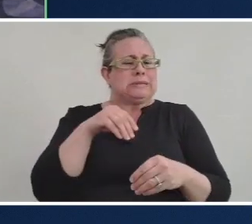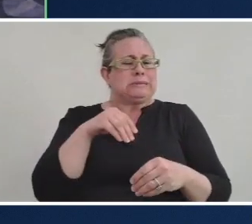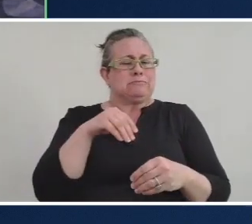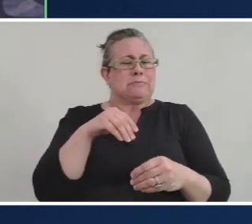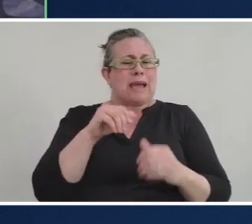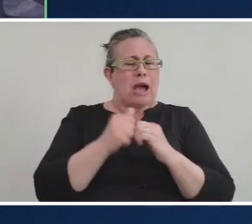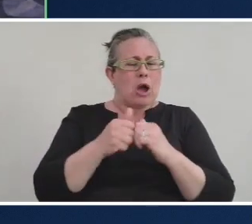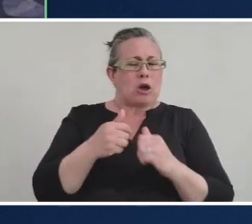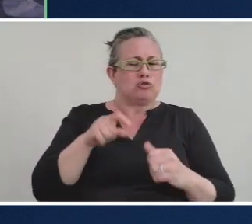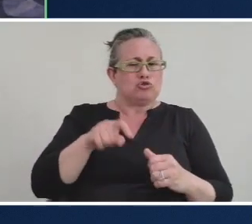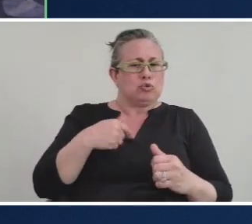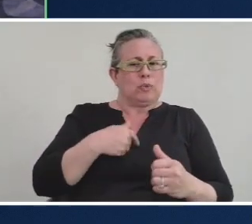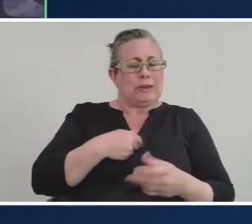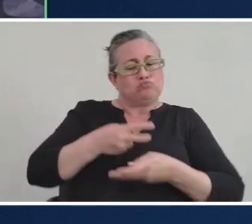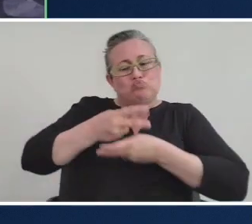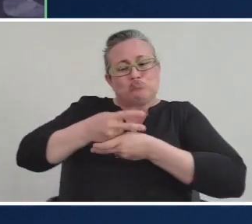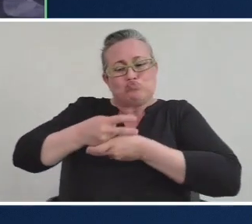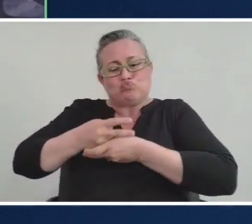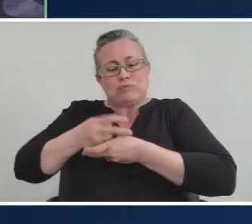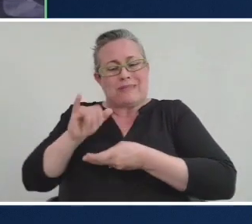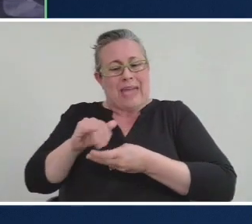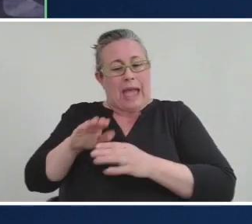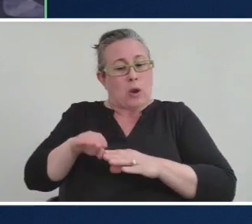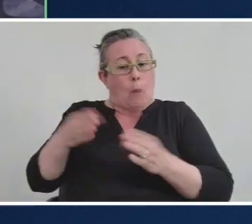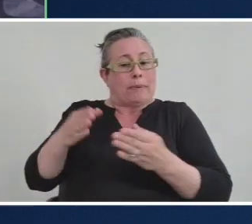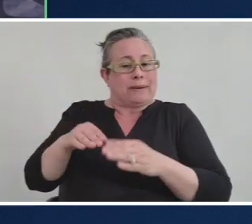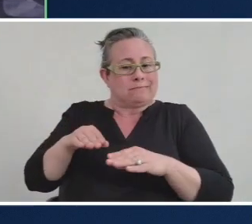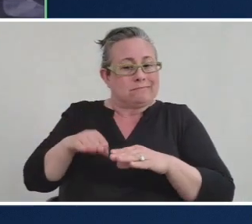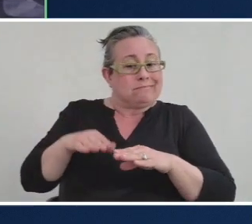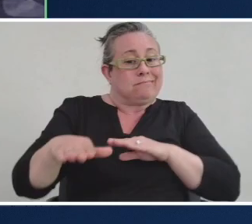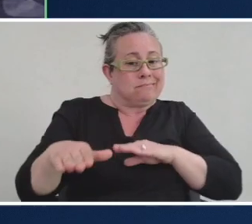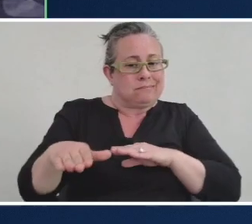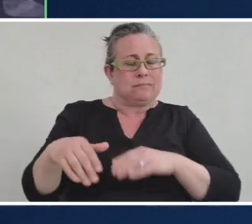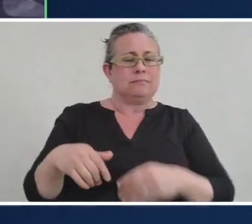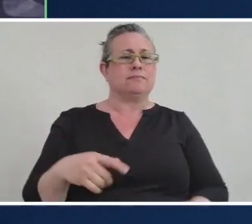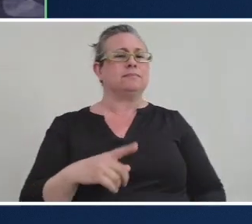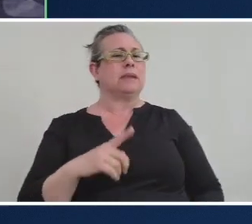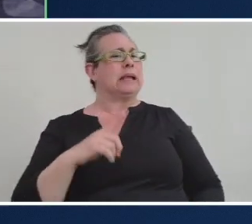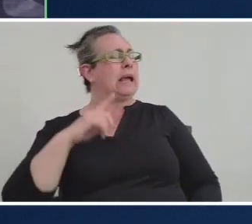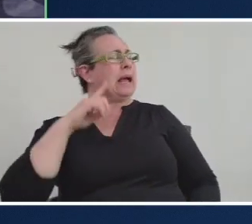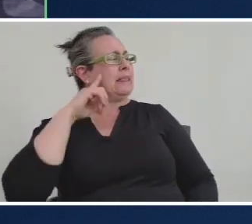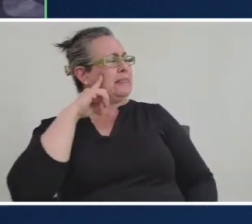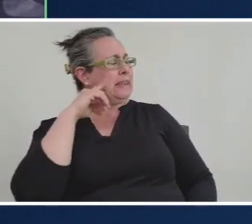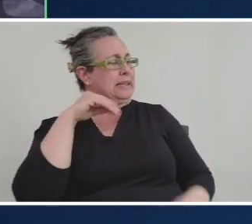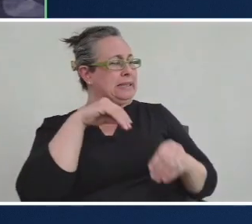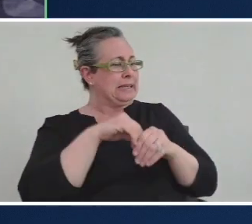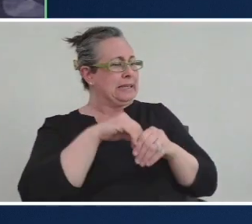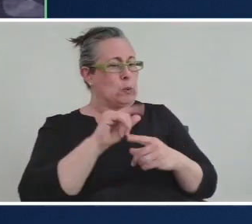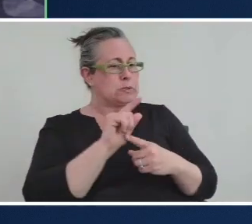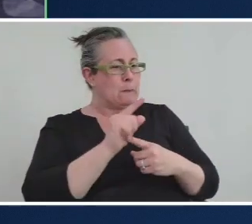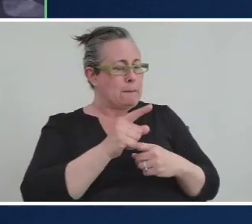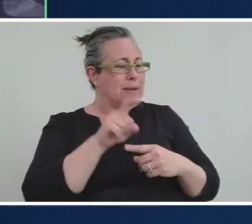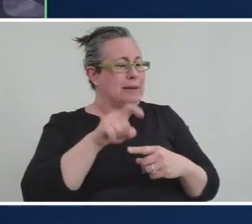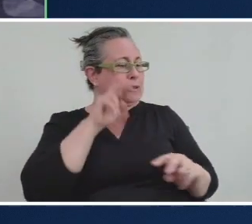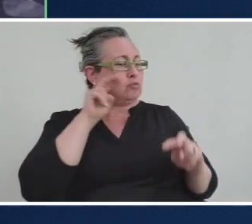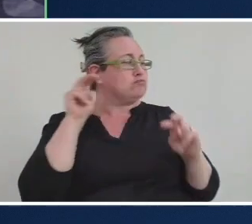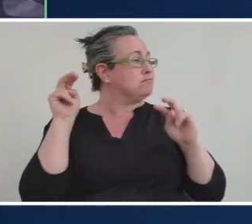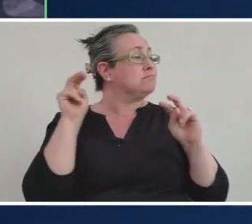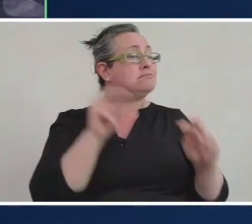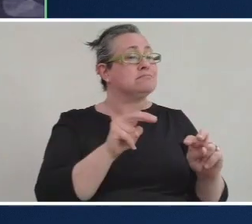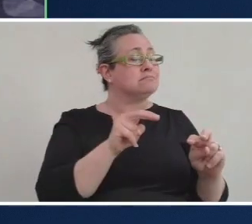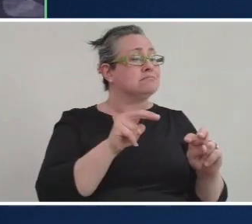opening? Well, I think in those moments, we need to put the eyes on the countries that are having